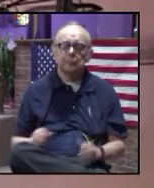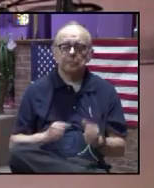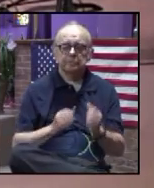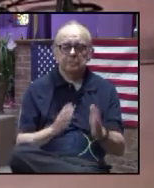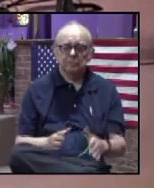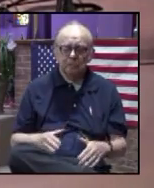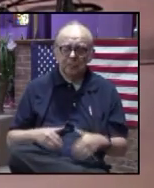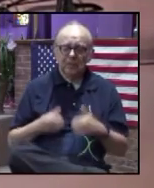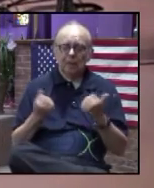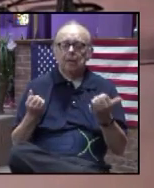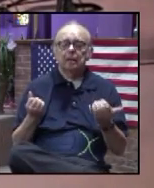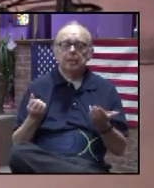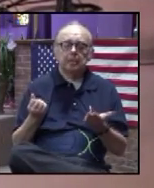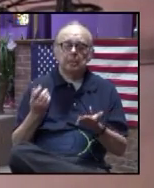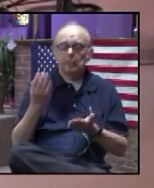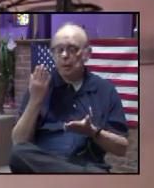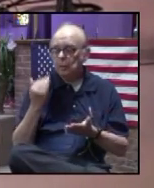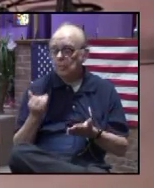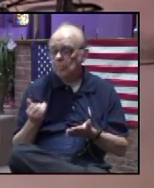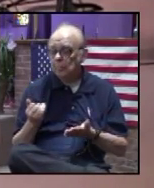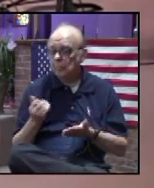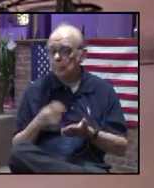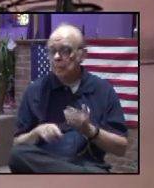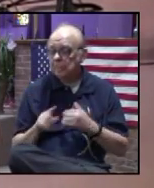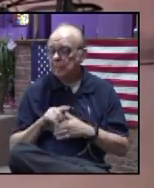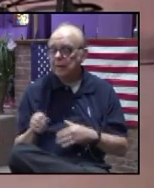Followers live by what they know.